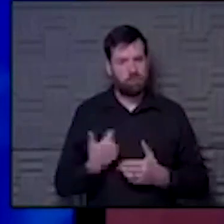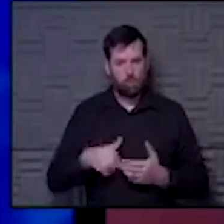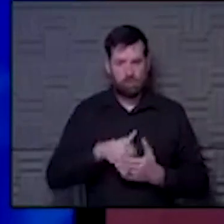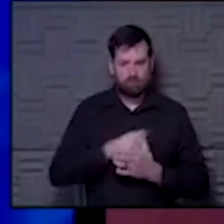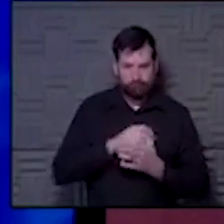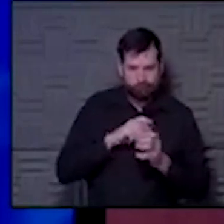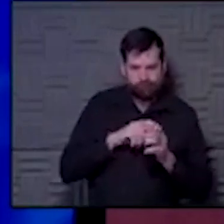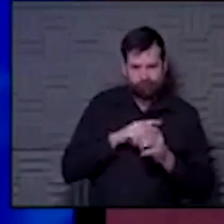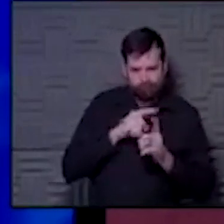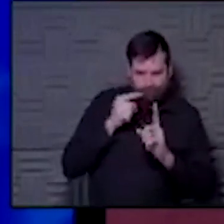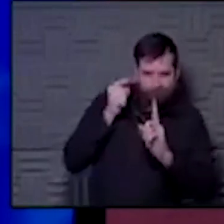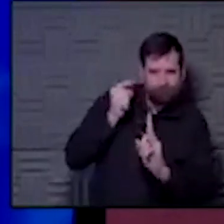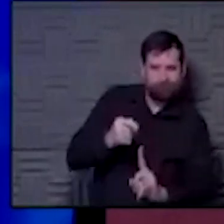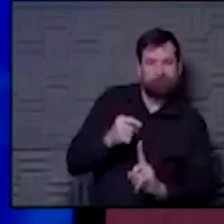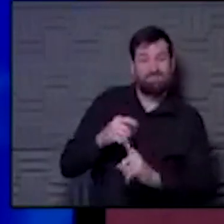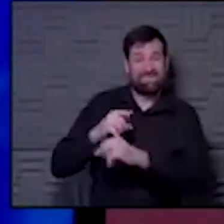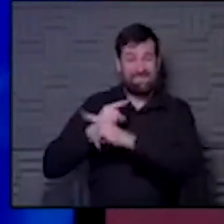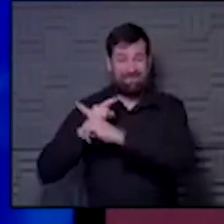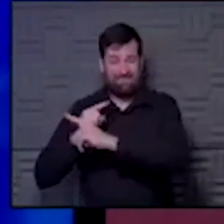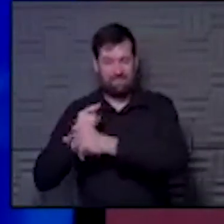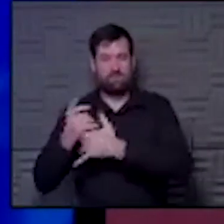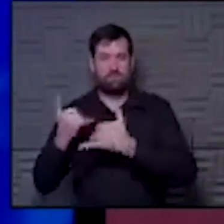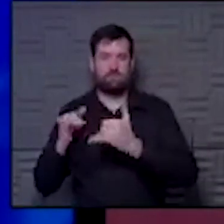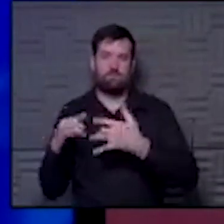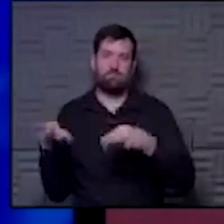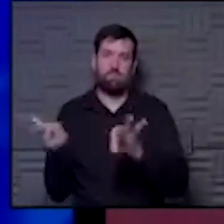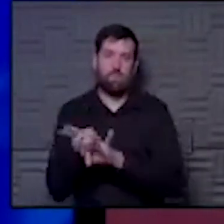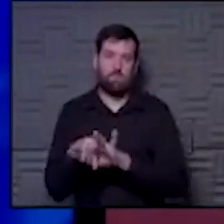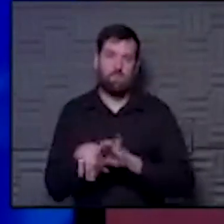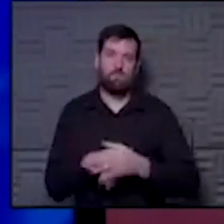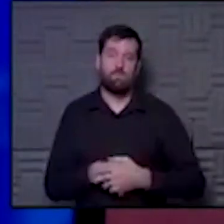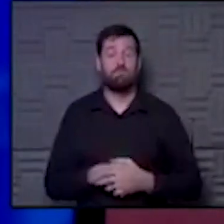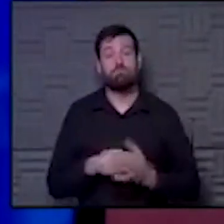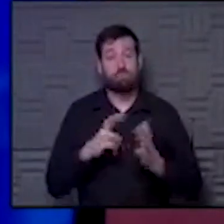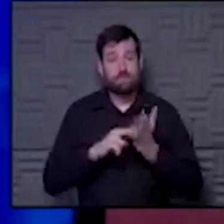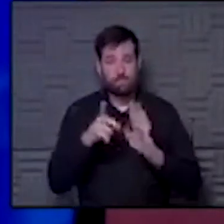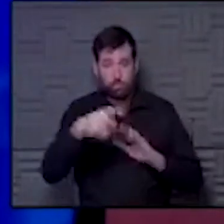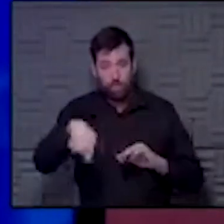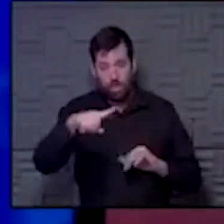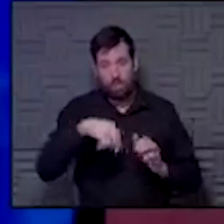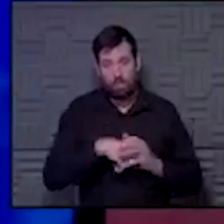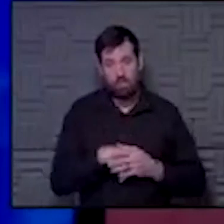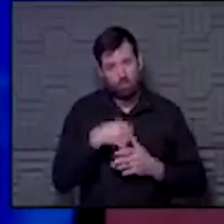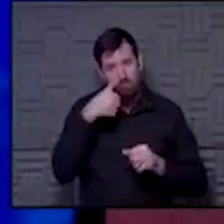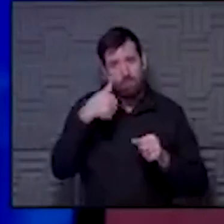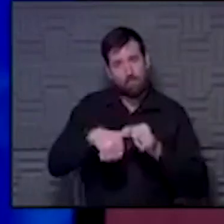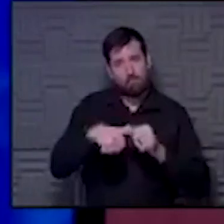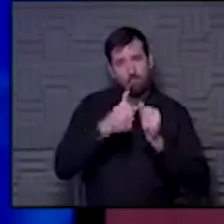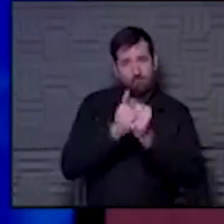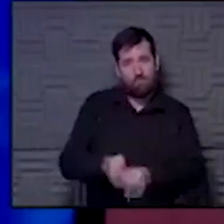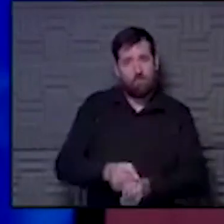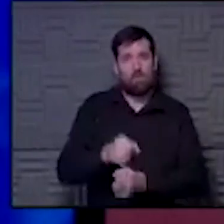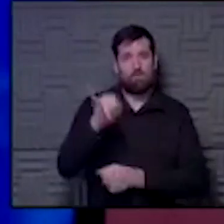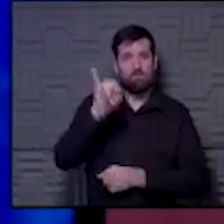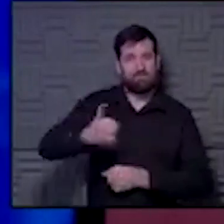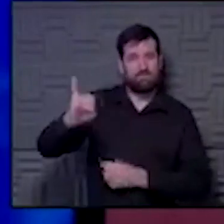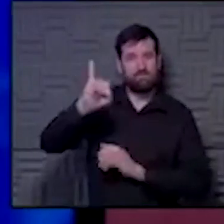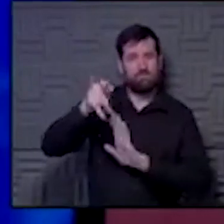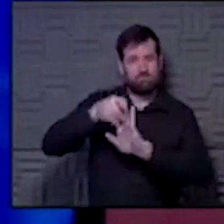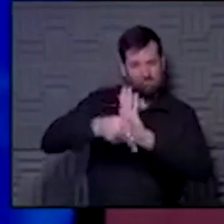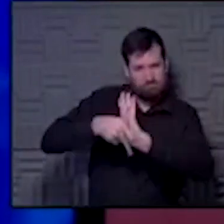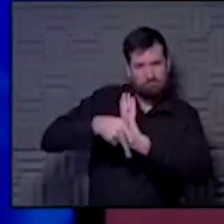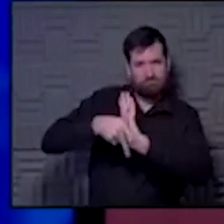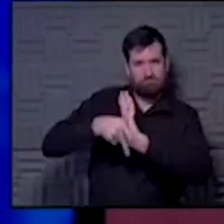offense, defense is still the key. That means you. Remember to follow those rules of infection control,